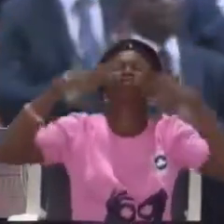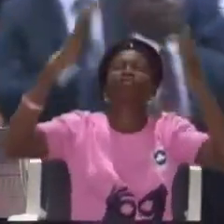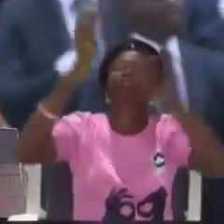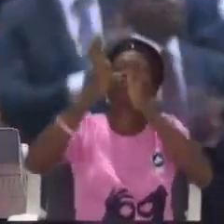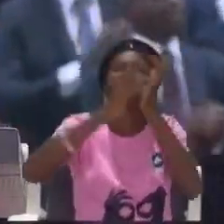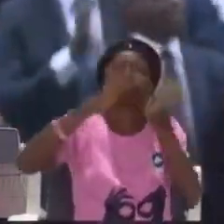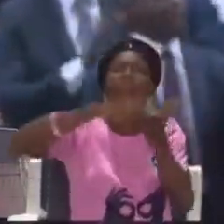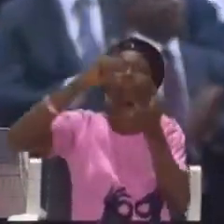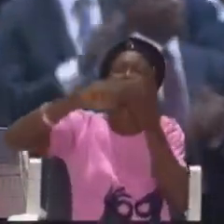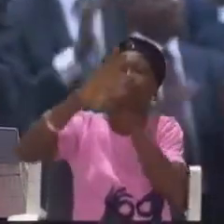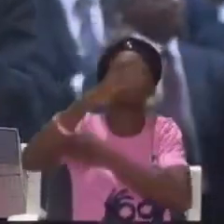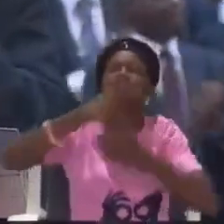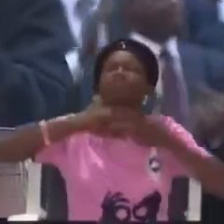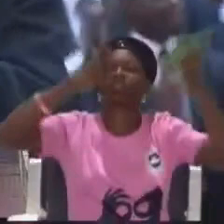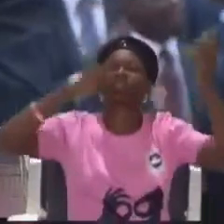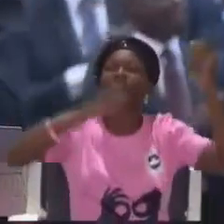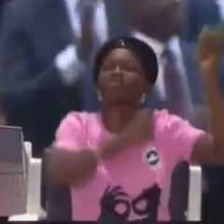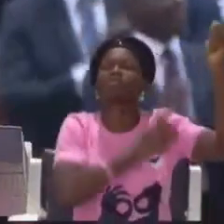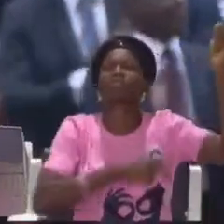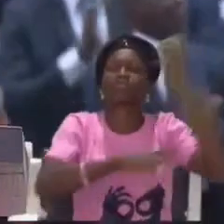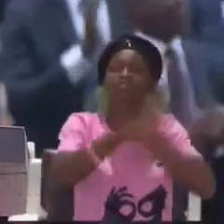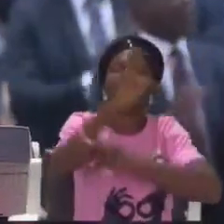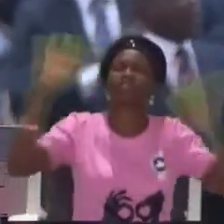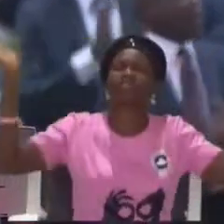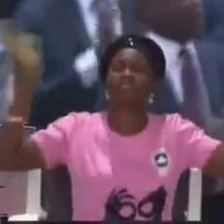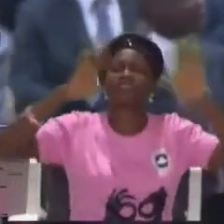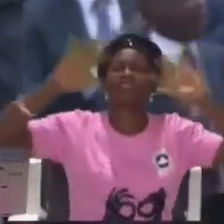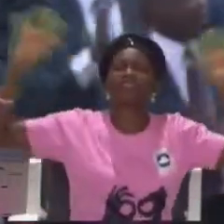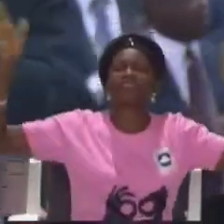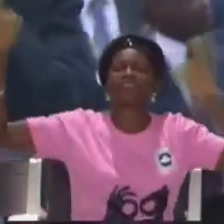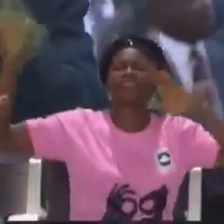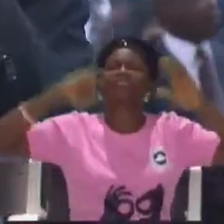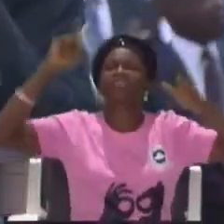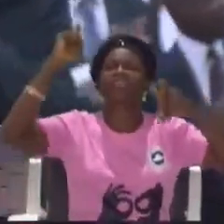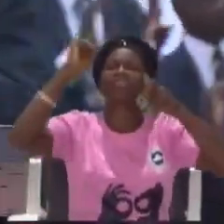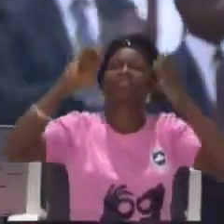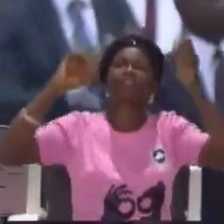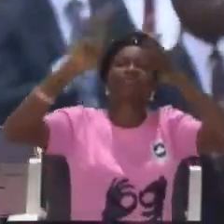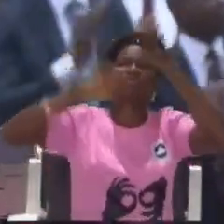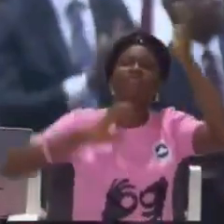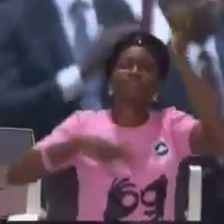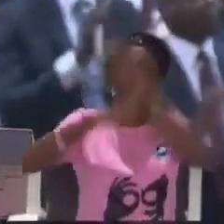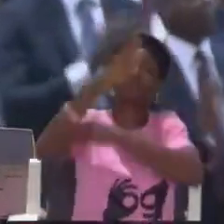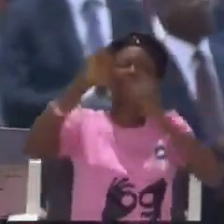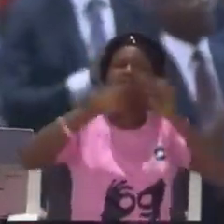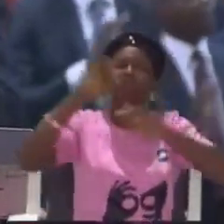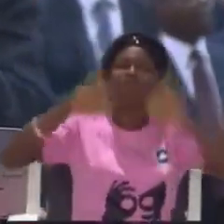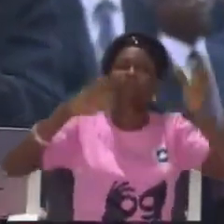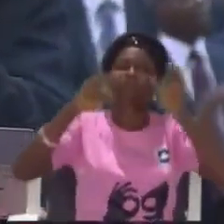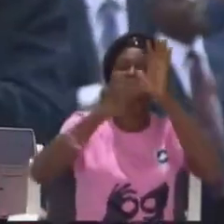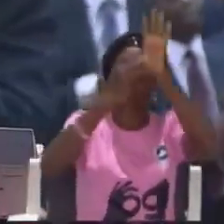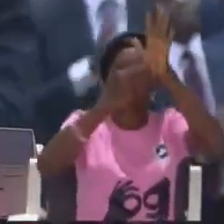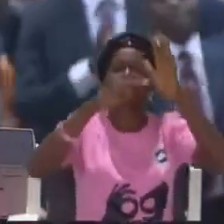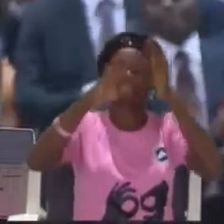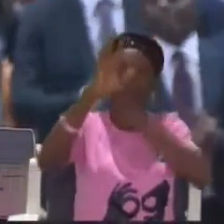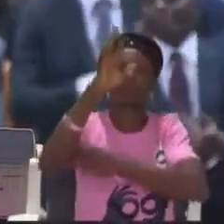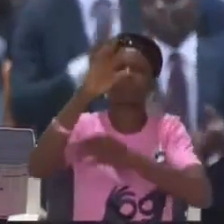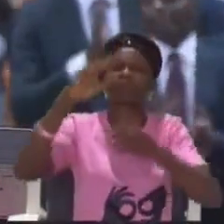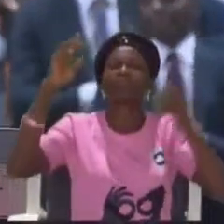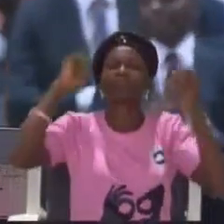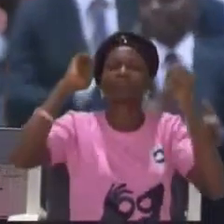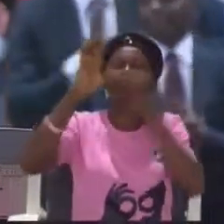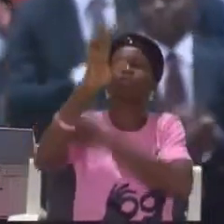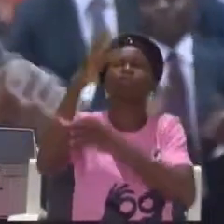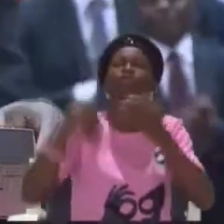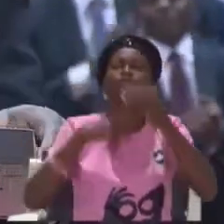Lord, just appreciate him. There is more within our God. Magnify him. Lord, we worship